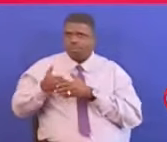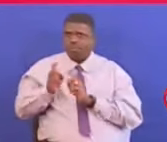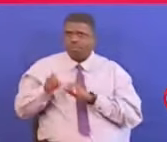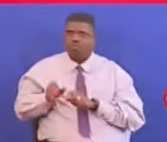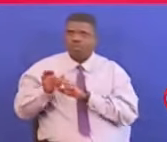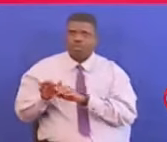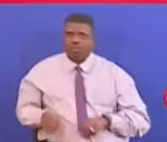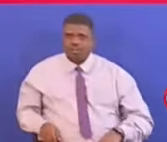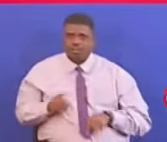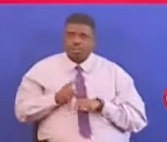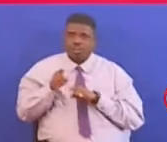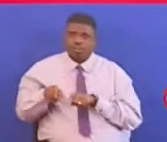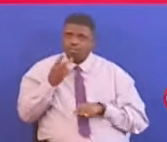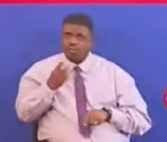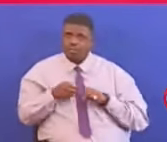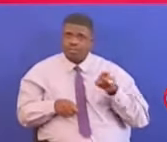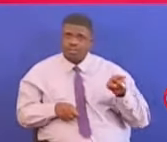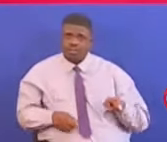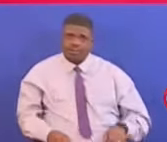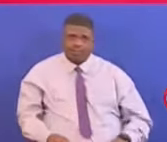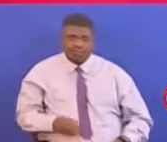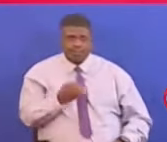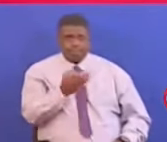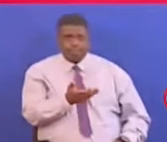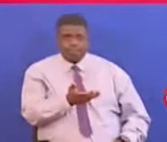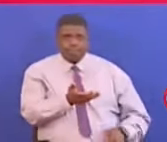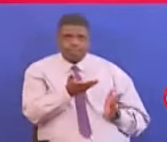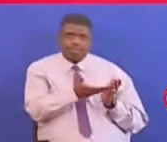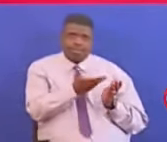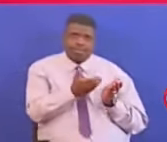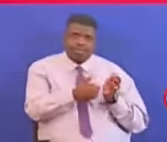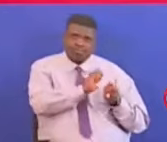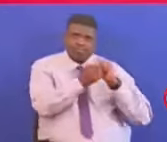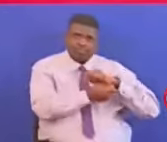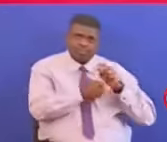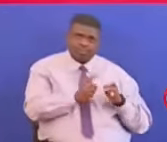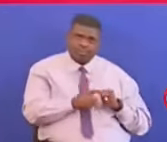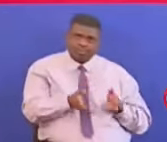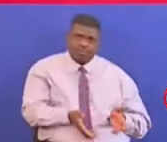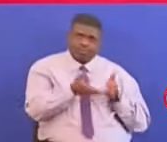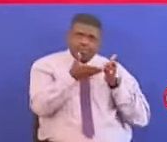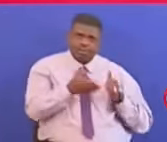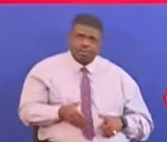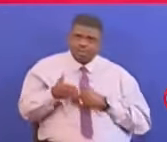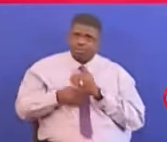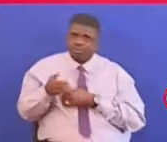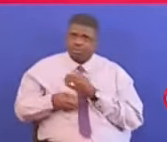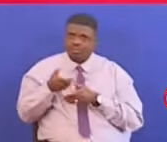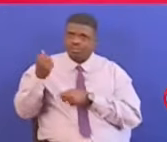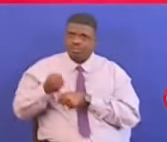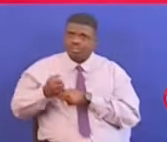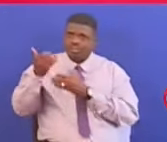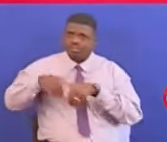time, I look forward into advocating for amendments or improvements in the cross-border procedures so that we